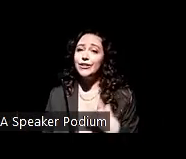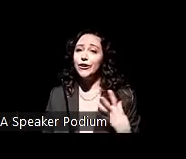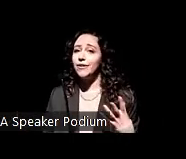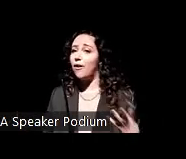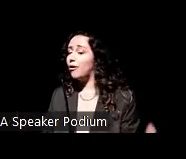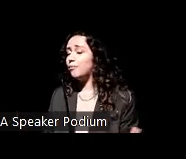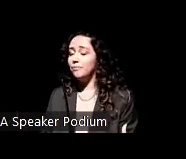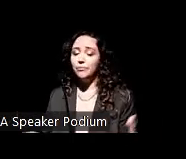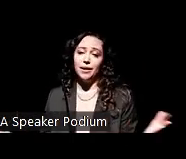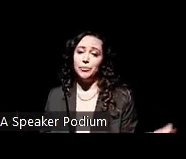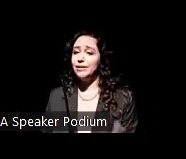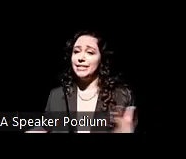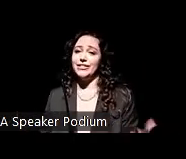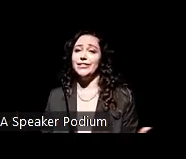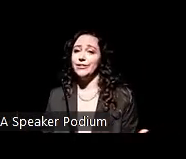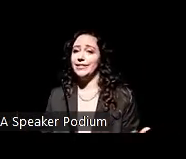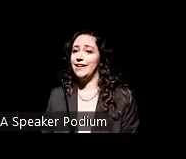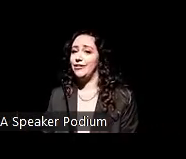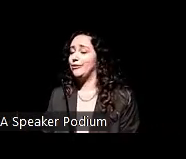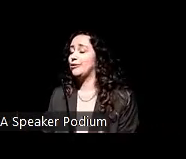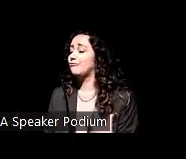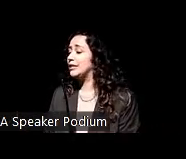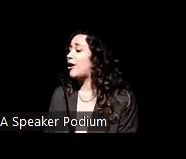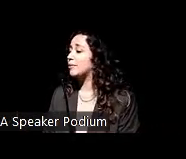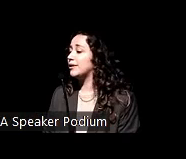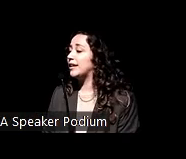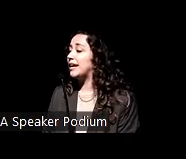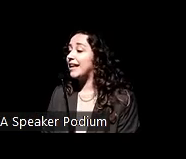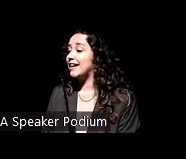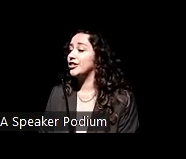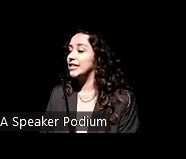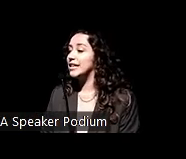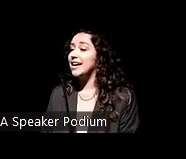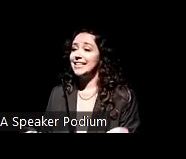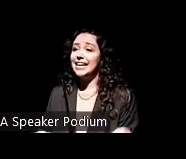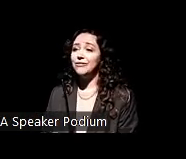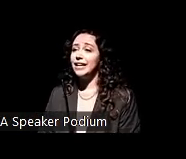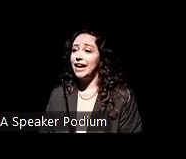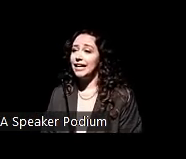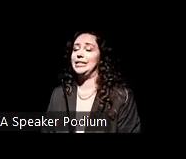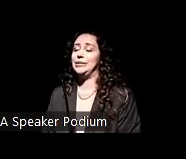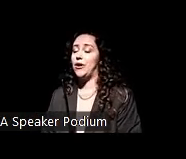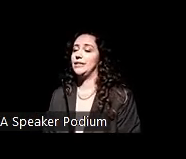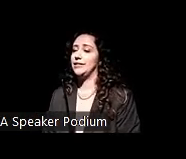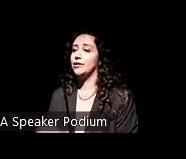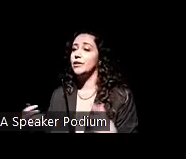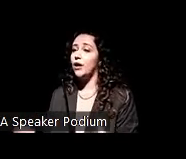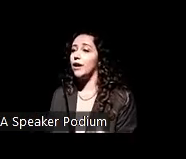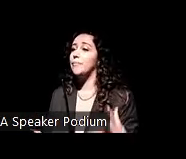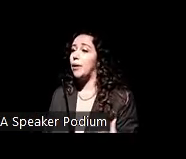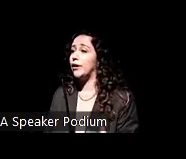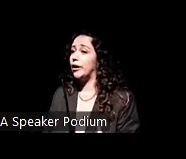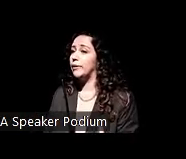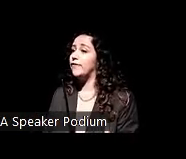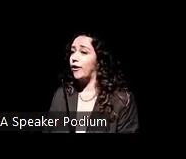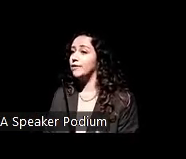These are all building materials that are used really commonly, and they actually take really high heat to process. So there's a lot of